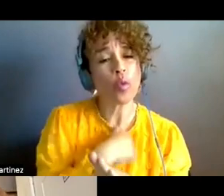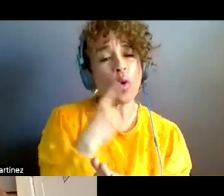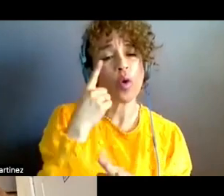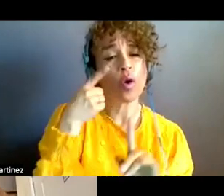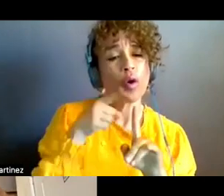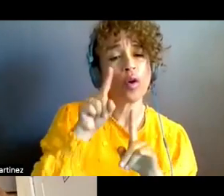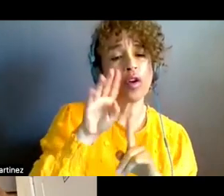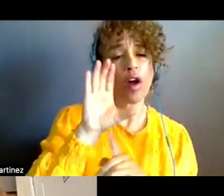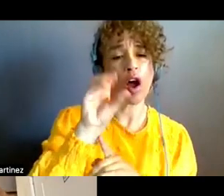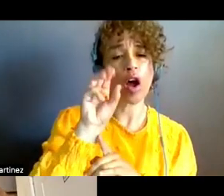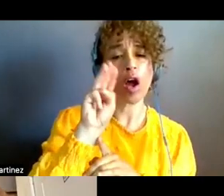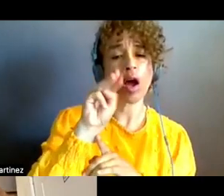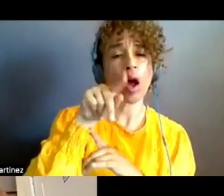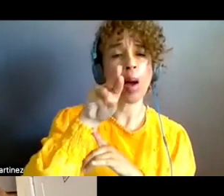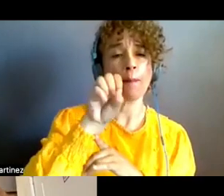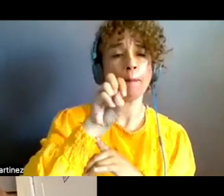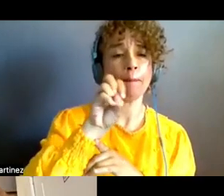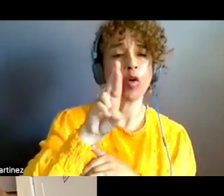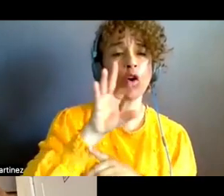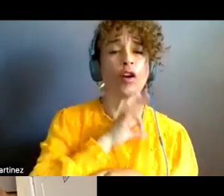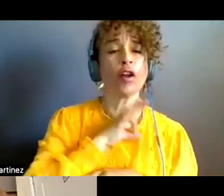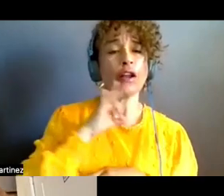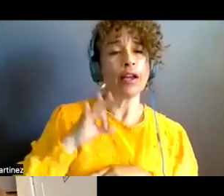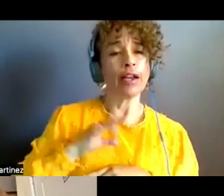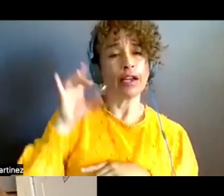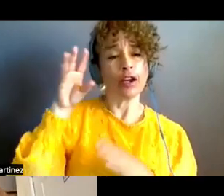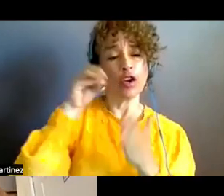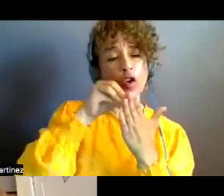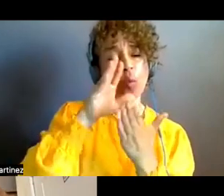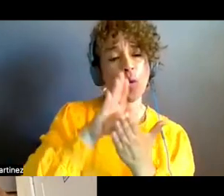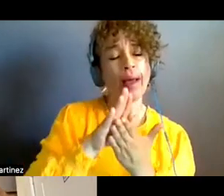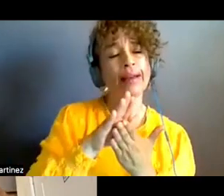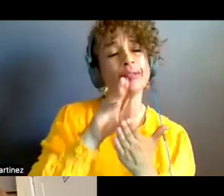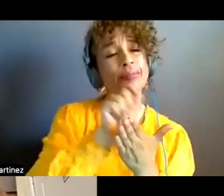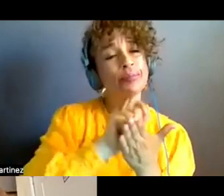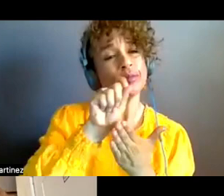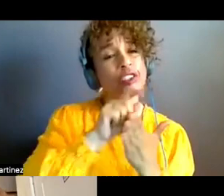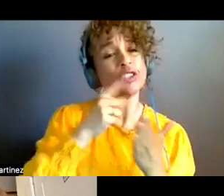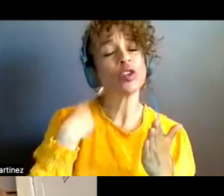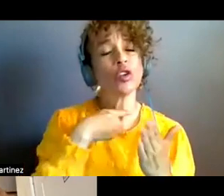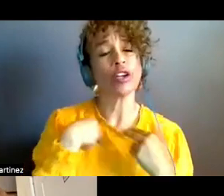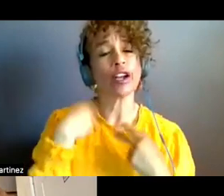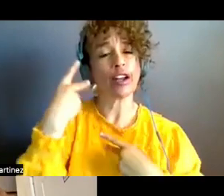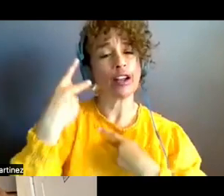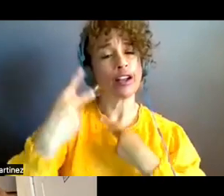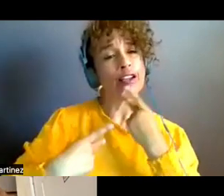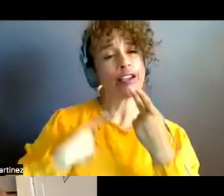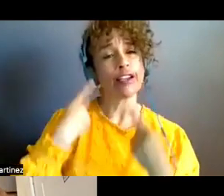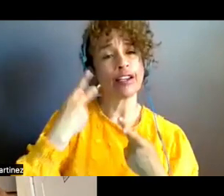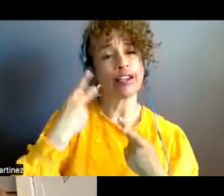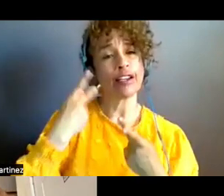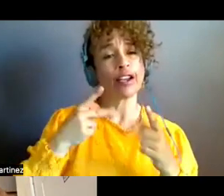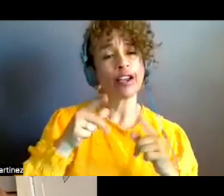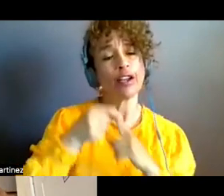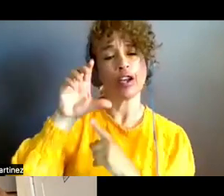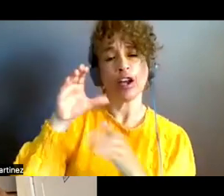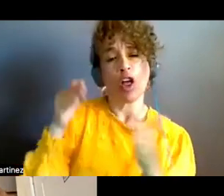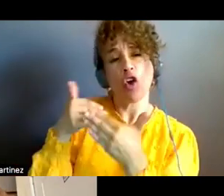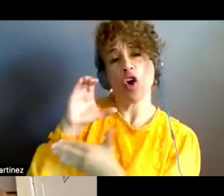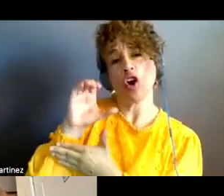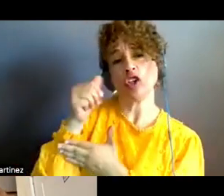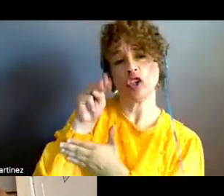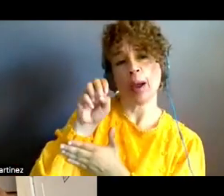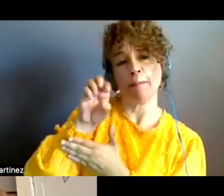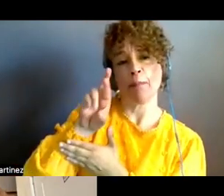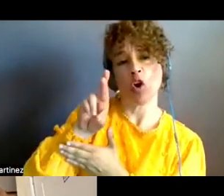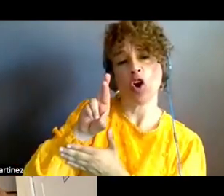1.4 composers on our faculty, and so we would commission them to write pieces. We also have visiting composers, especially the Lowell Chamber Orchestra. Great